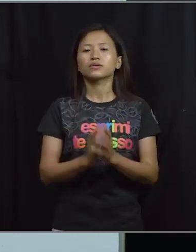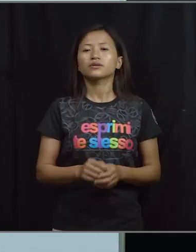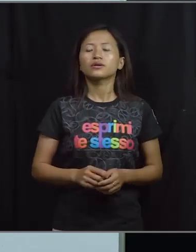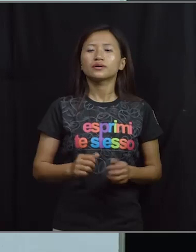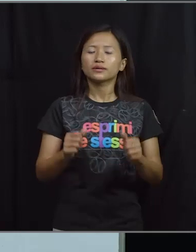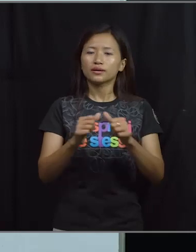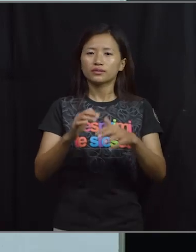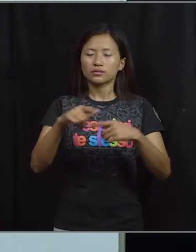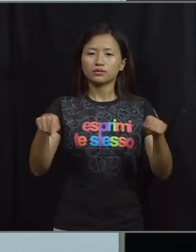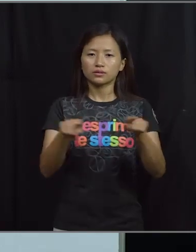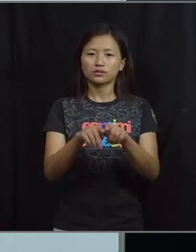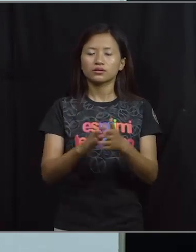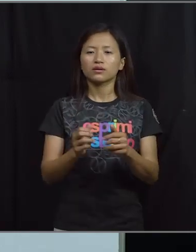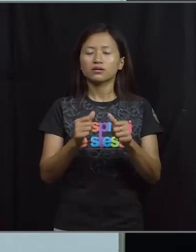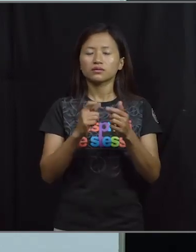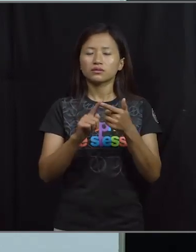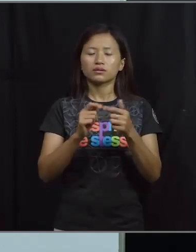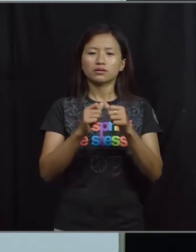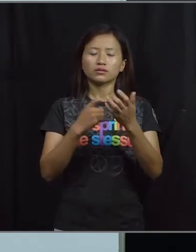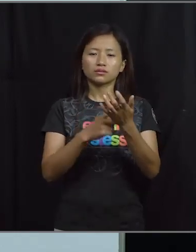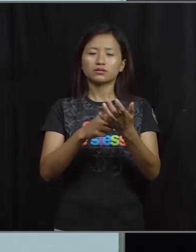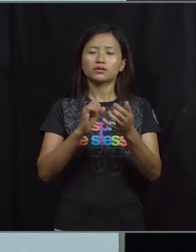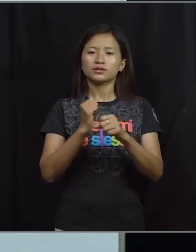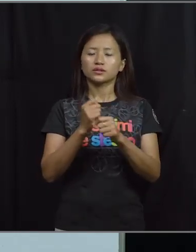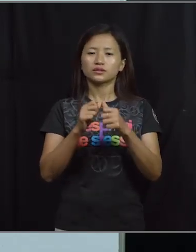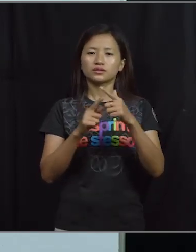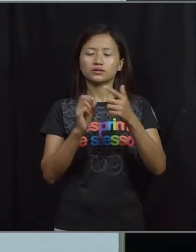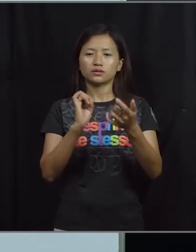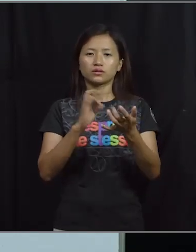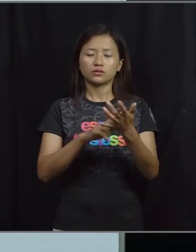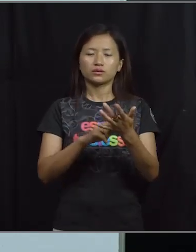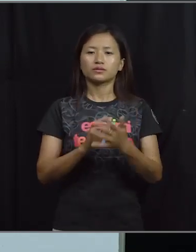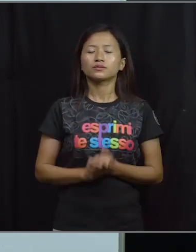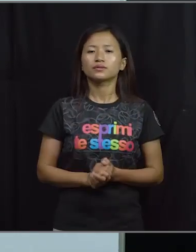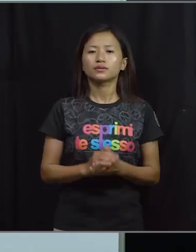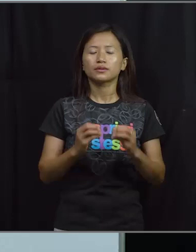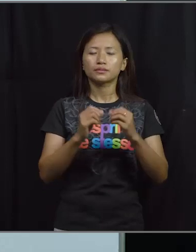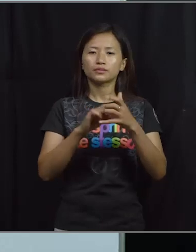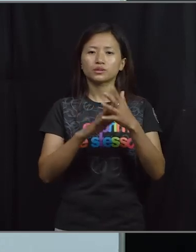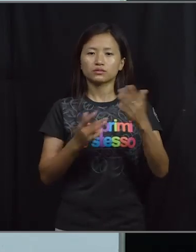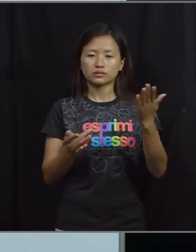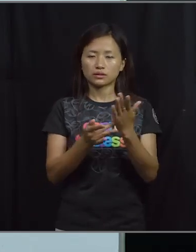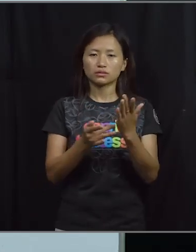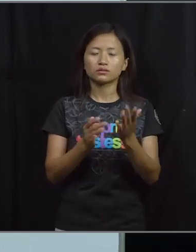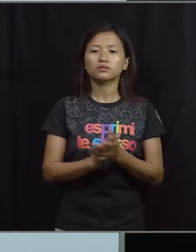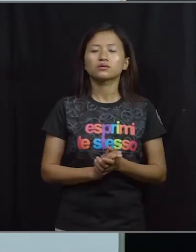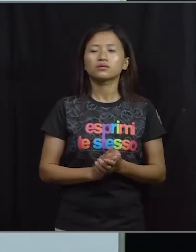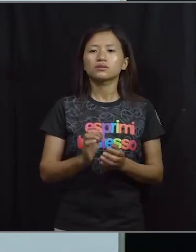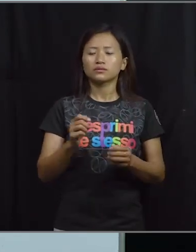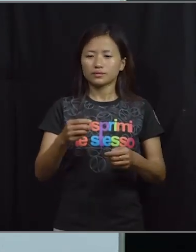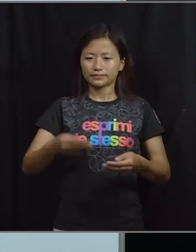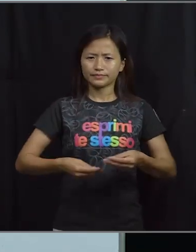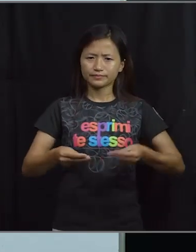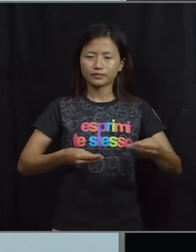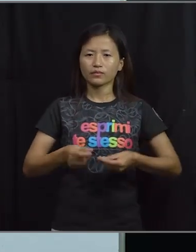in agriculture and irrigation. Next is based on technology. Entrepreneurs